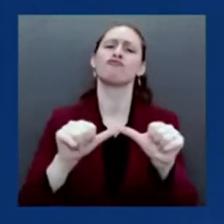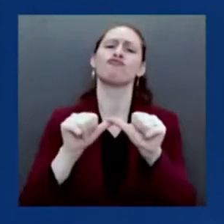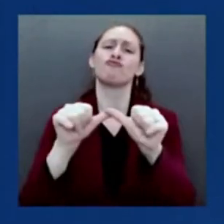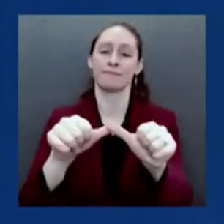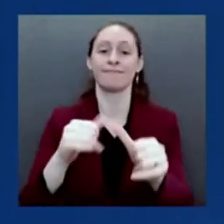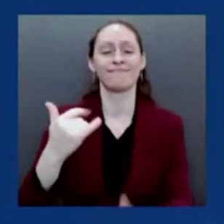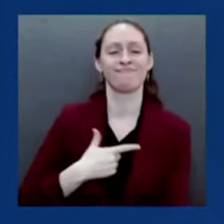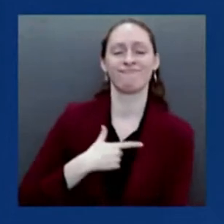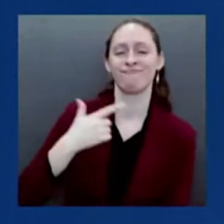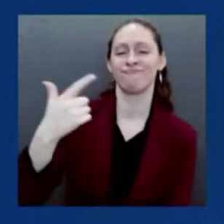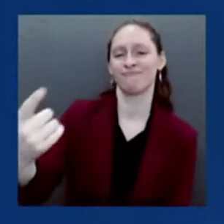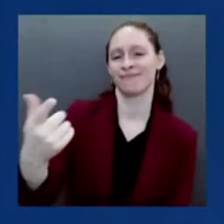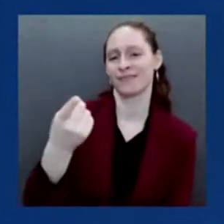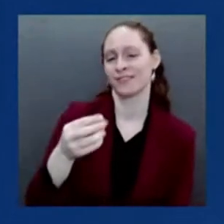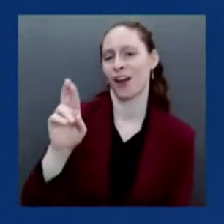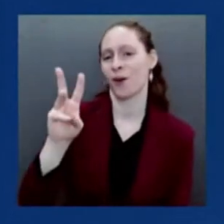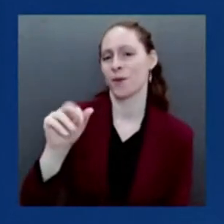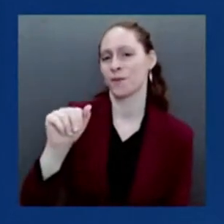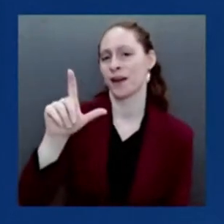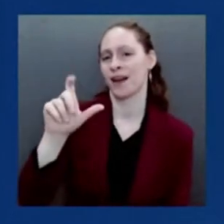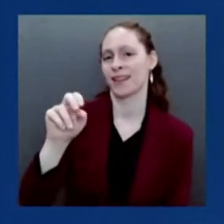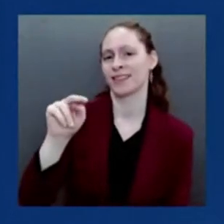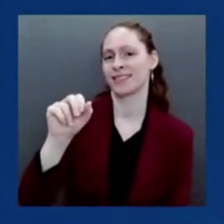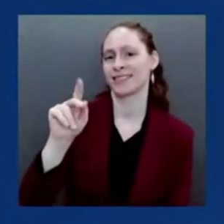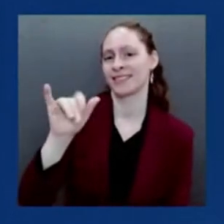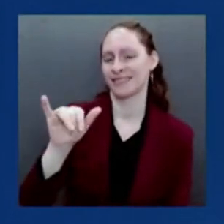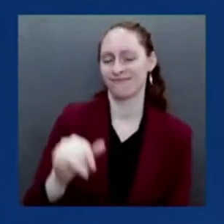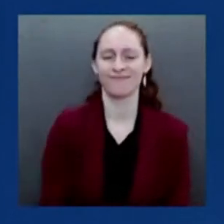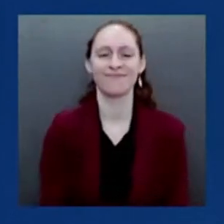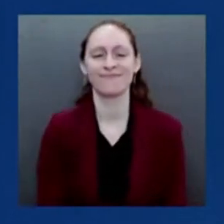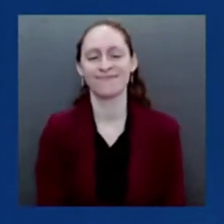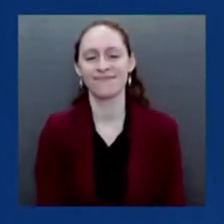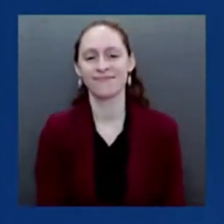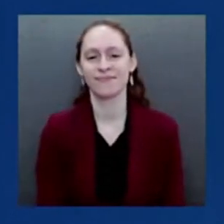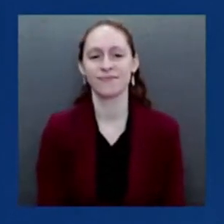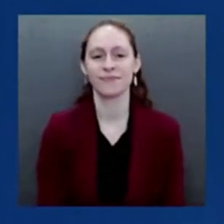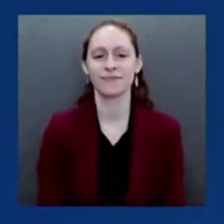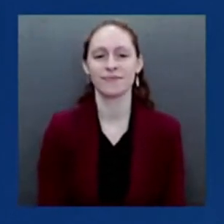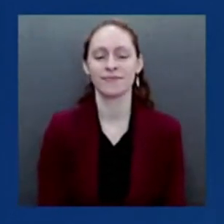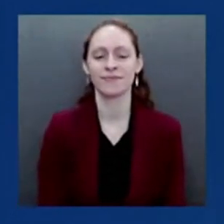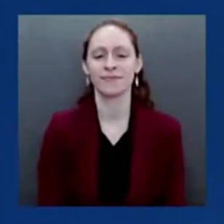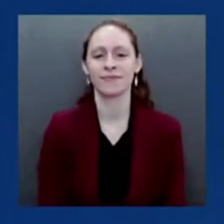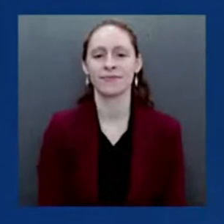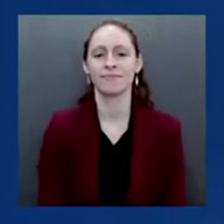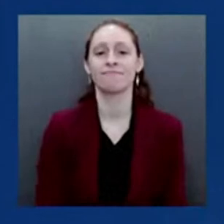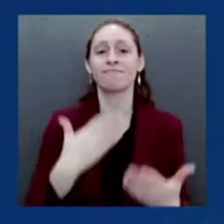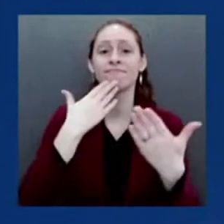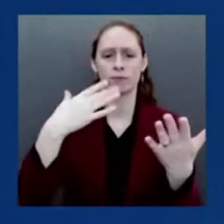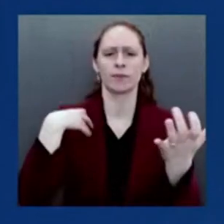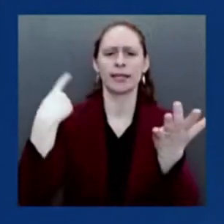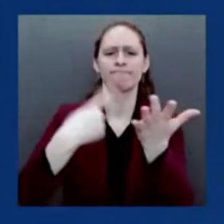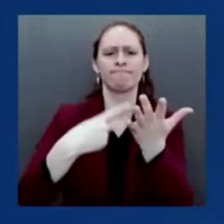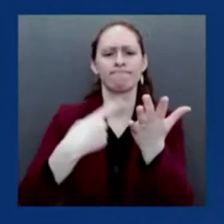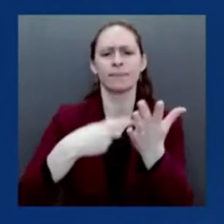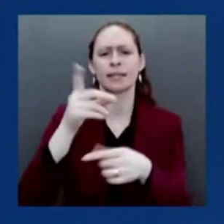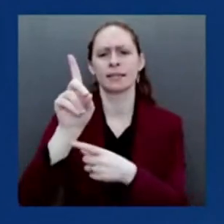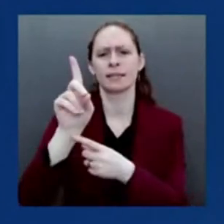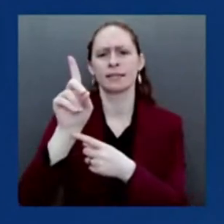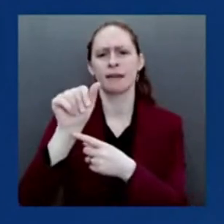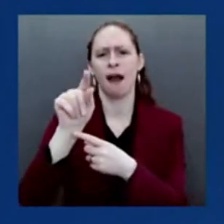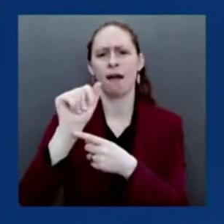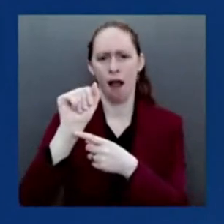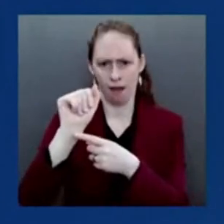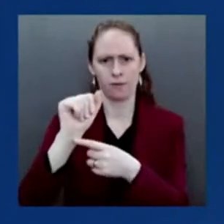morning. I'd like to start by walking you through today's data. The current 7-day daily average of cases is about